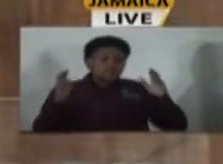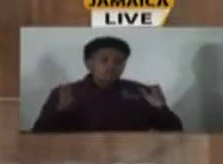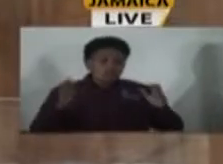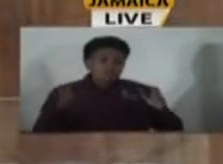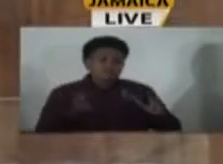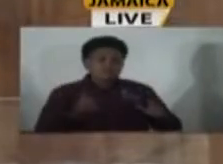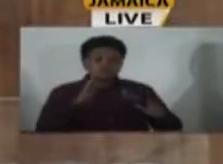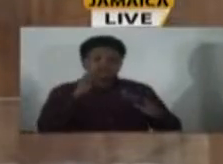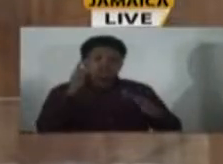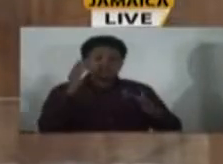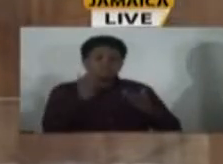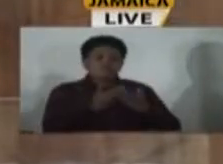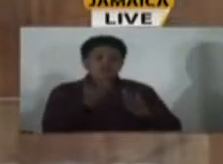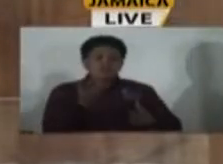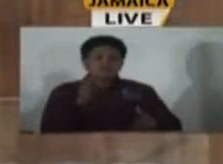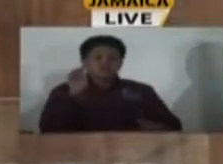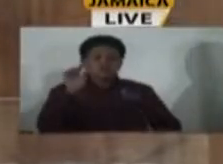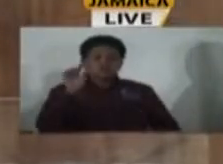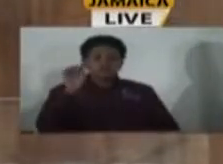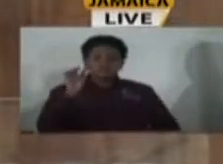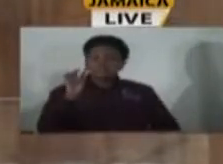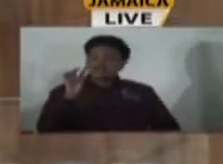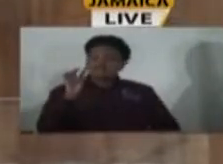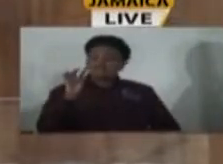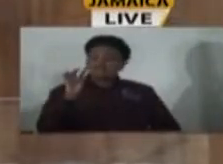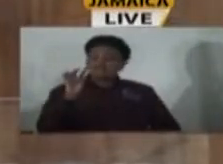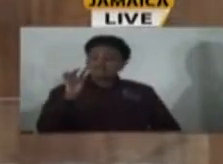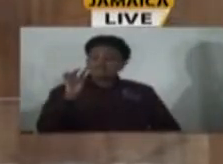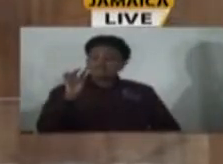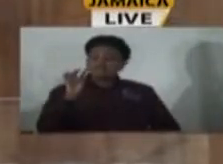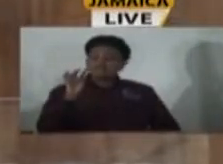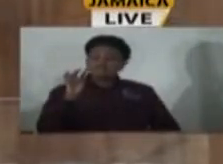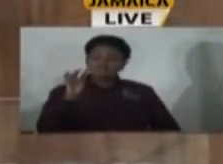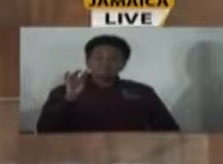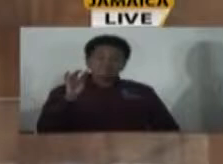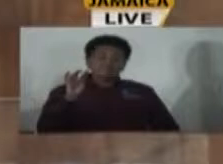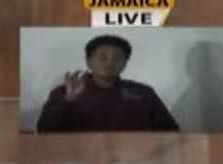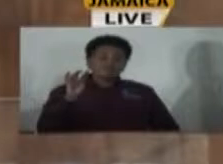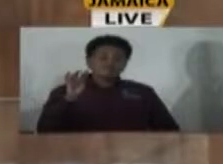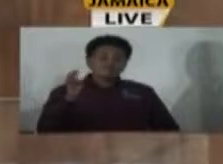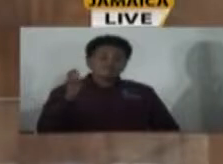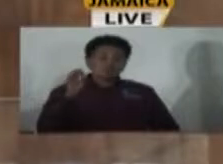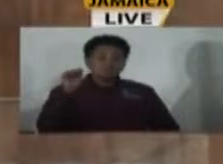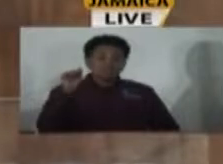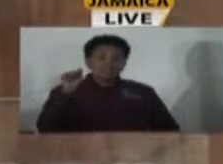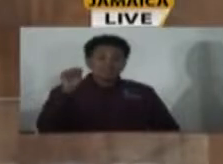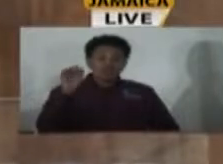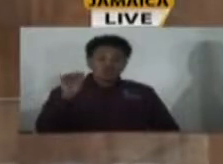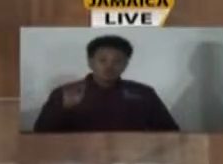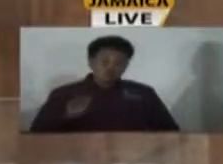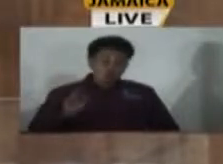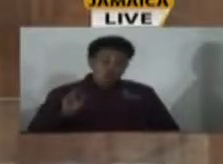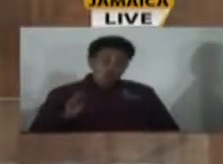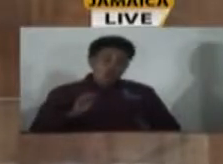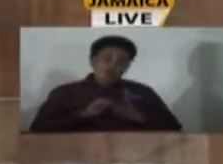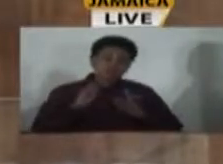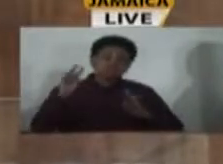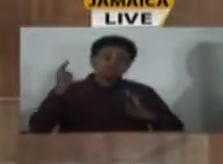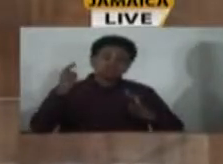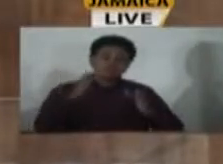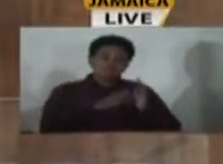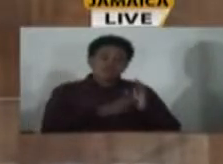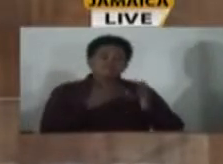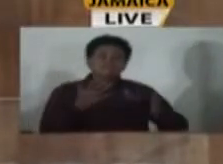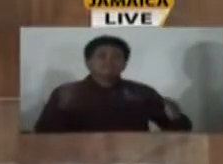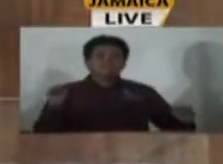In fact, 27 goes from A to R in subparagraphs of things that